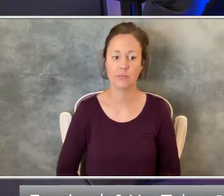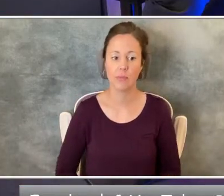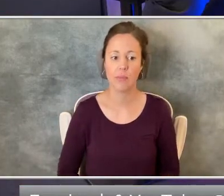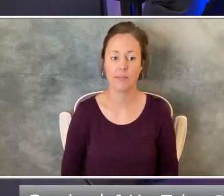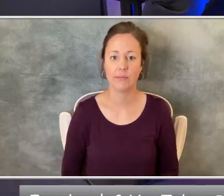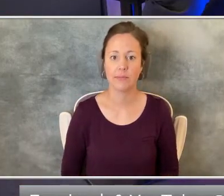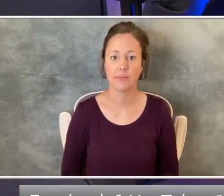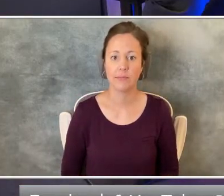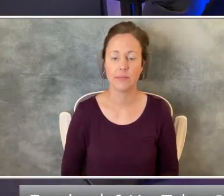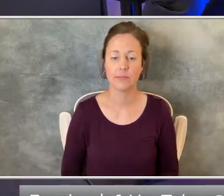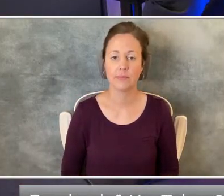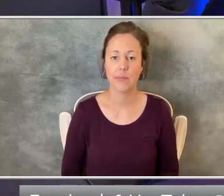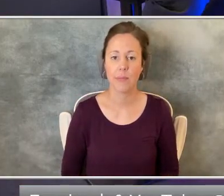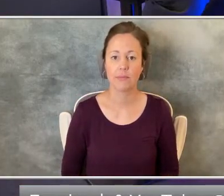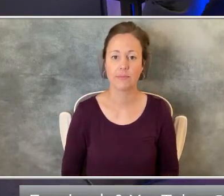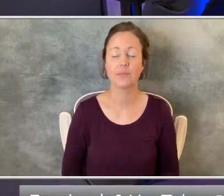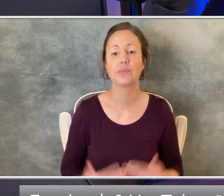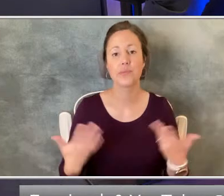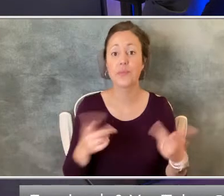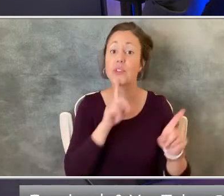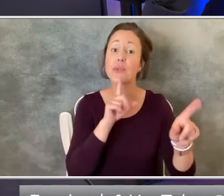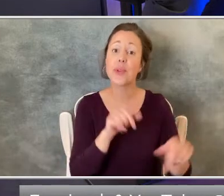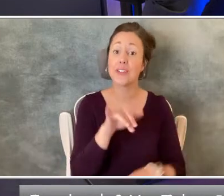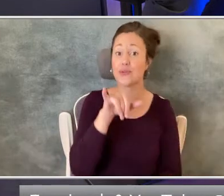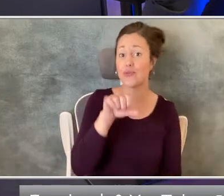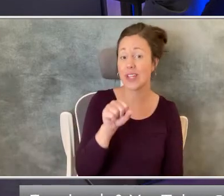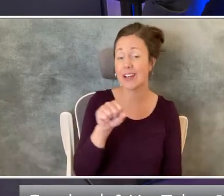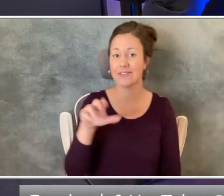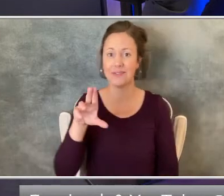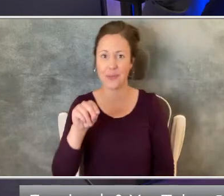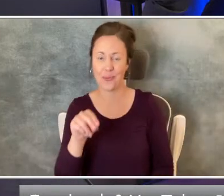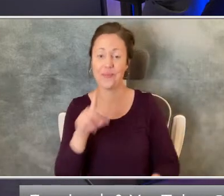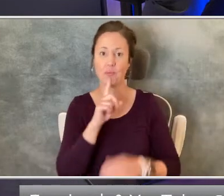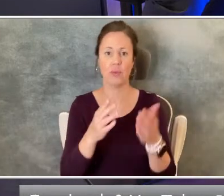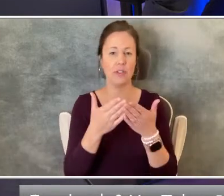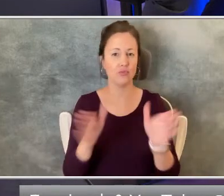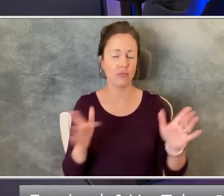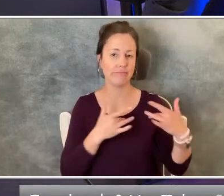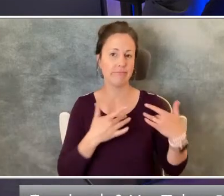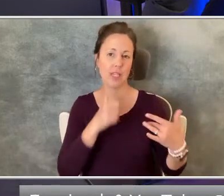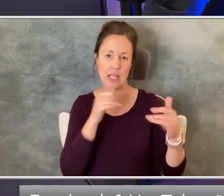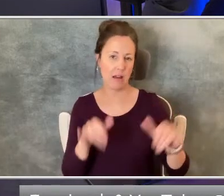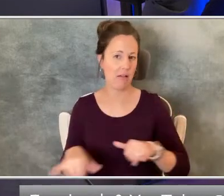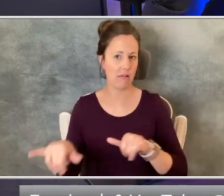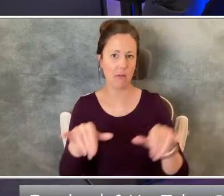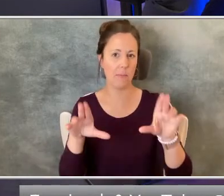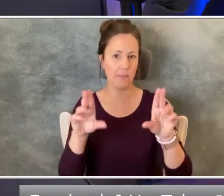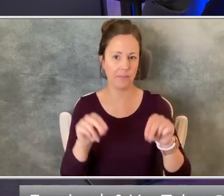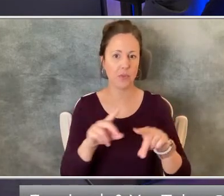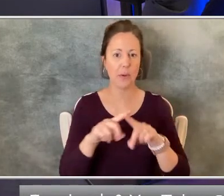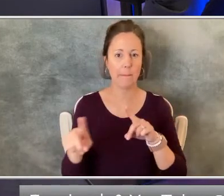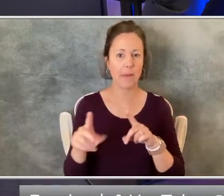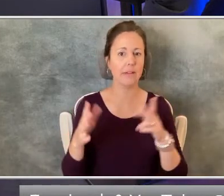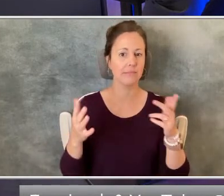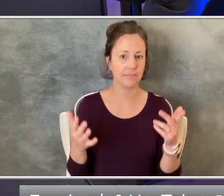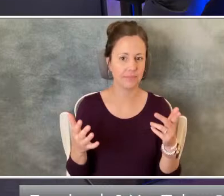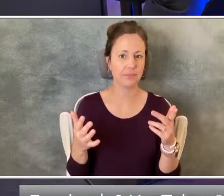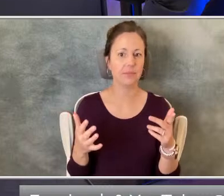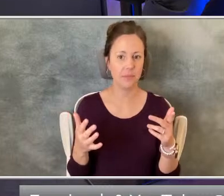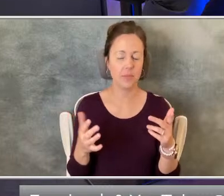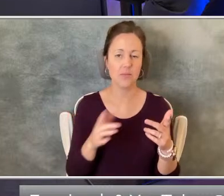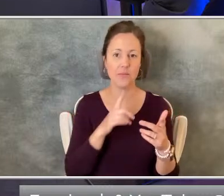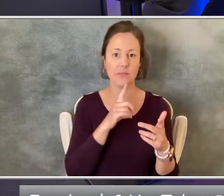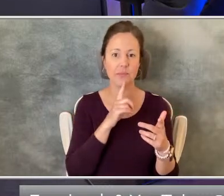answer. It's yes and no. Right. Generally speaking, it's not that common, but at KU, since we're a tertiary center and we have